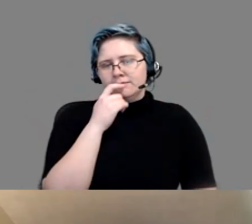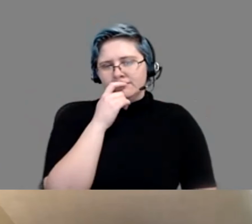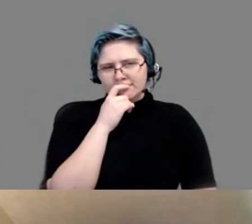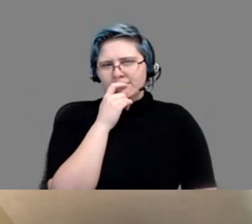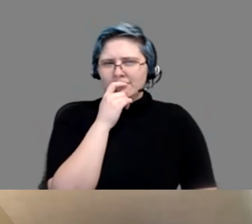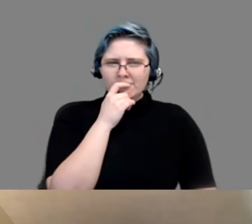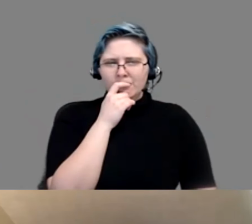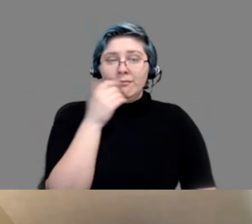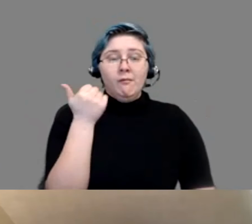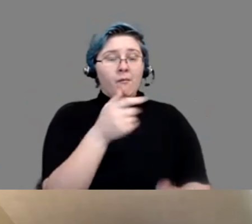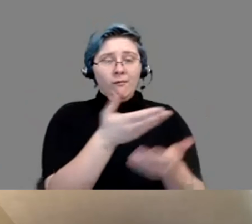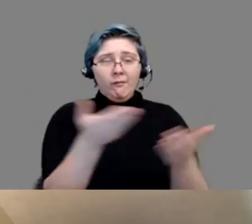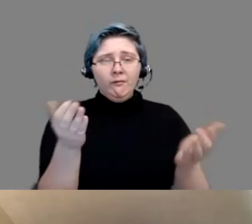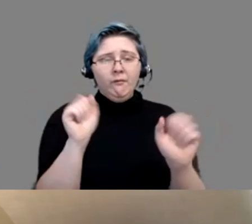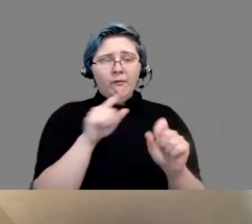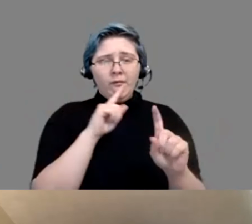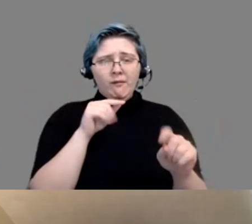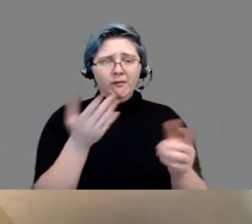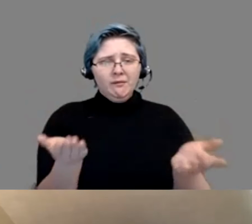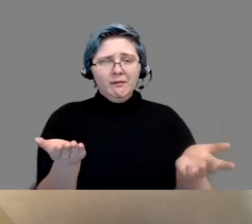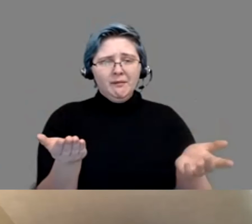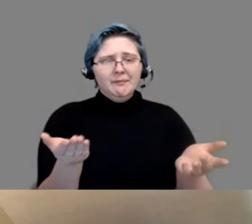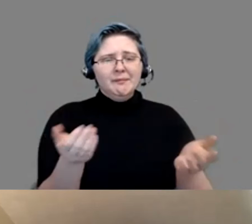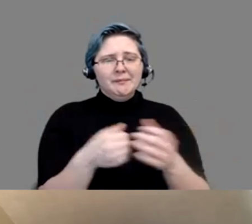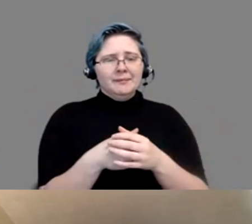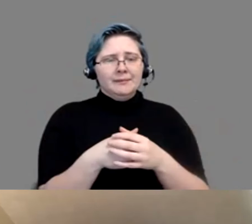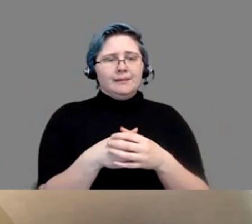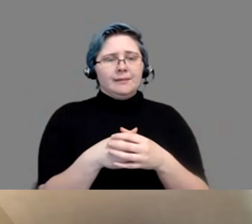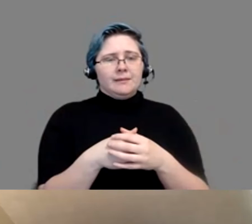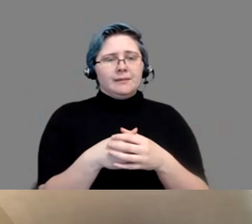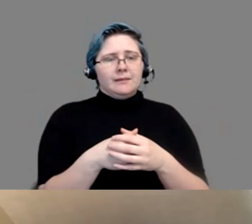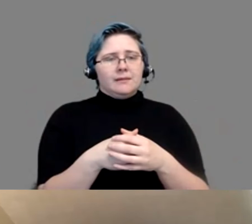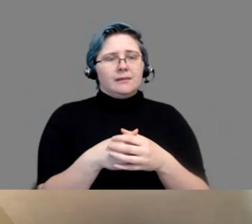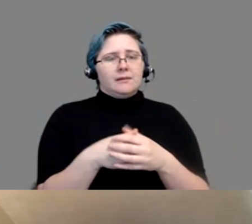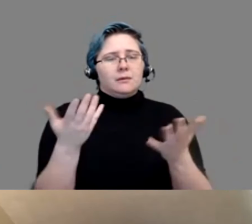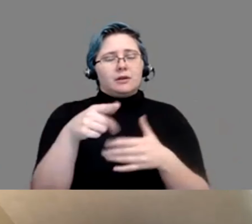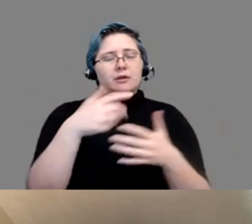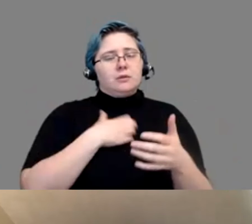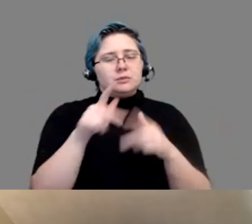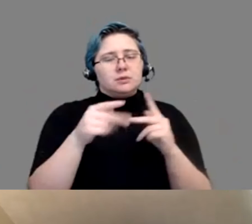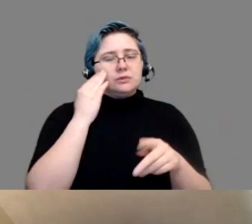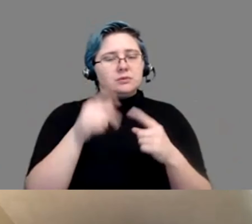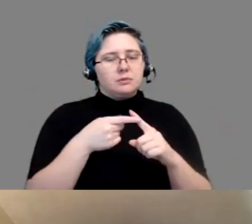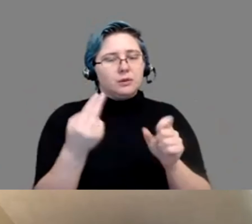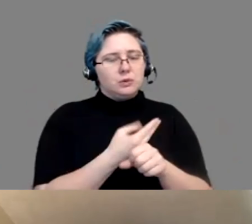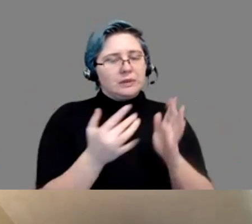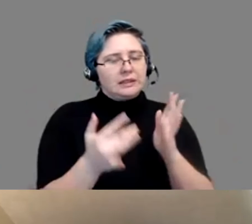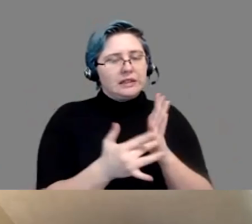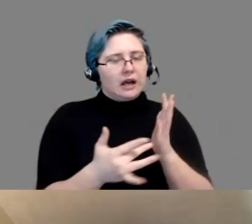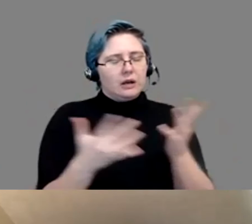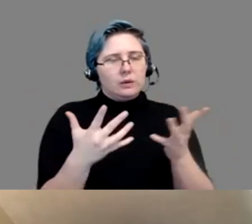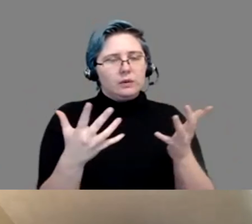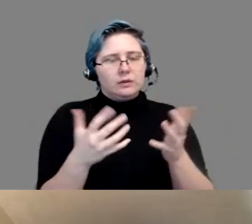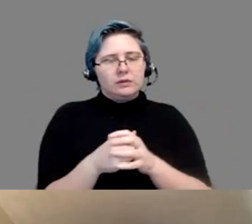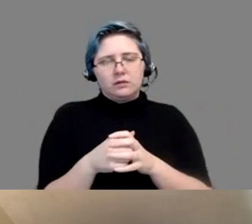Any of our tech ambassadors, just give that one a shot. What do you wish people knew about using technology? I